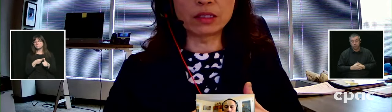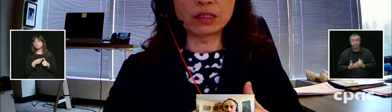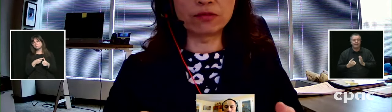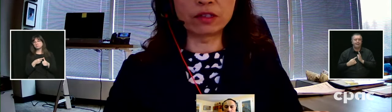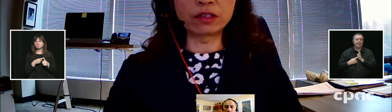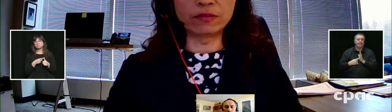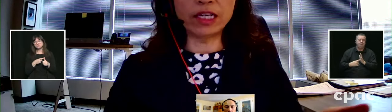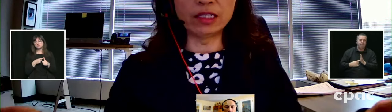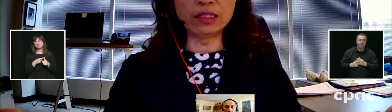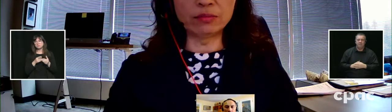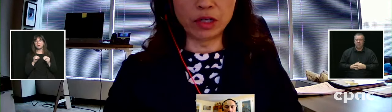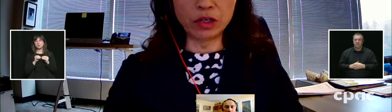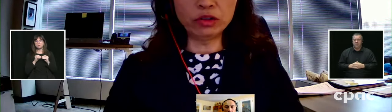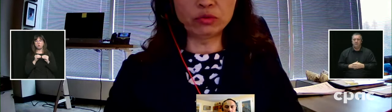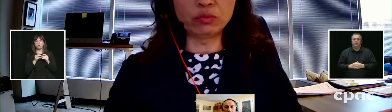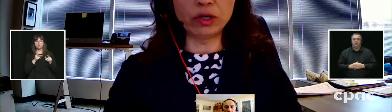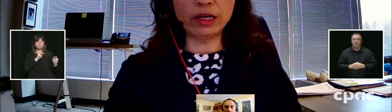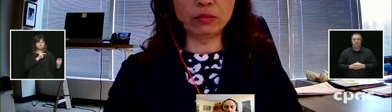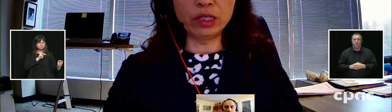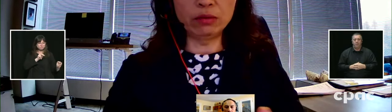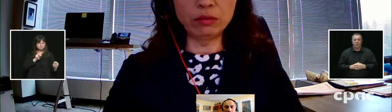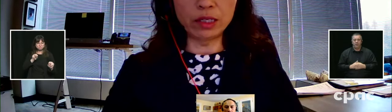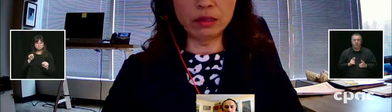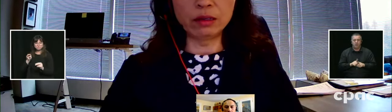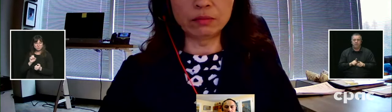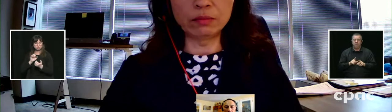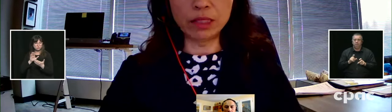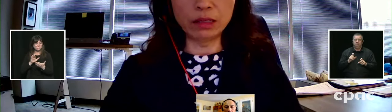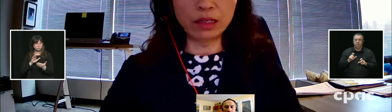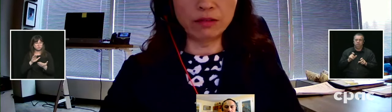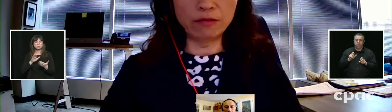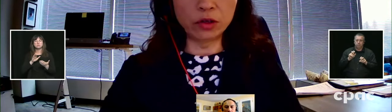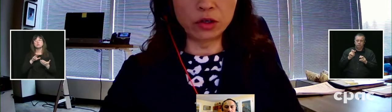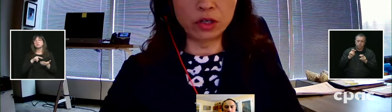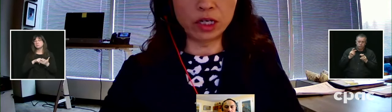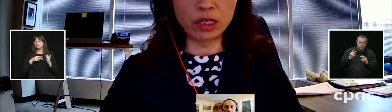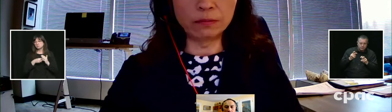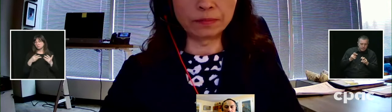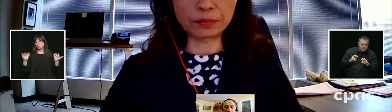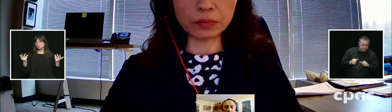of surveillance approach where we will be looking for